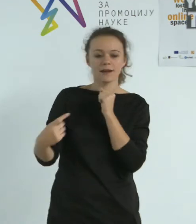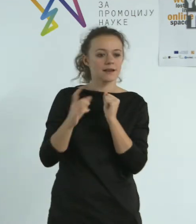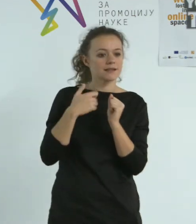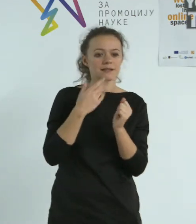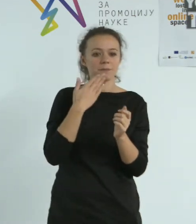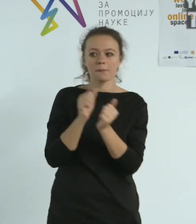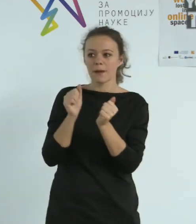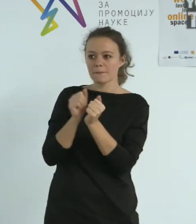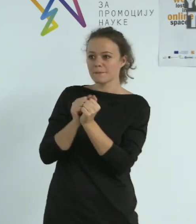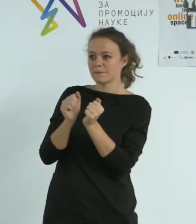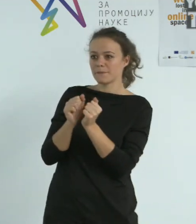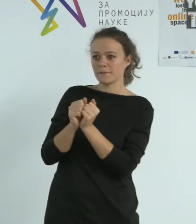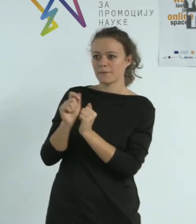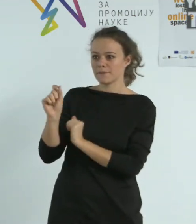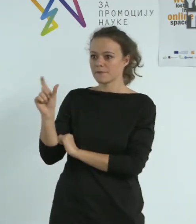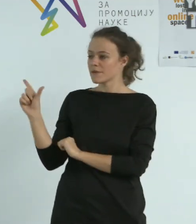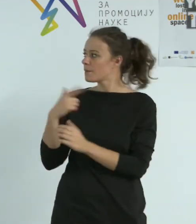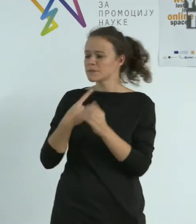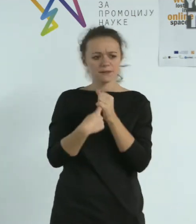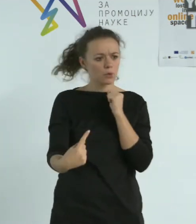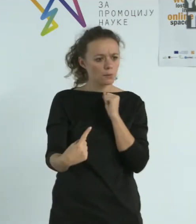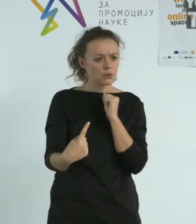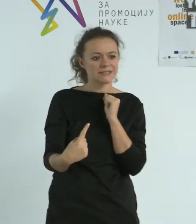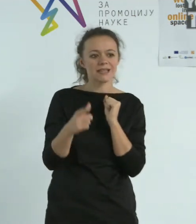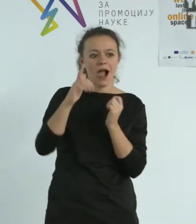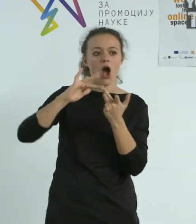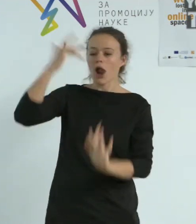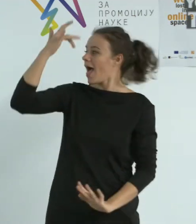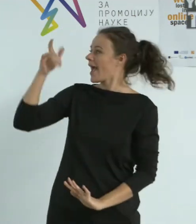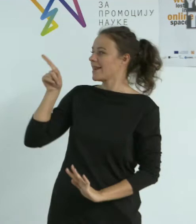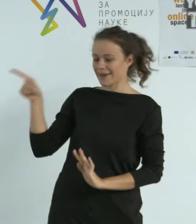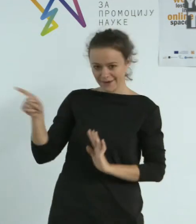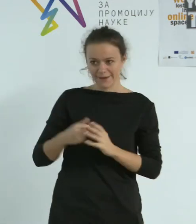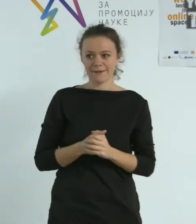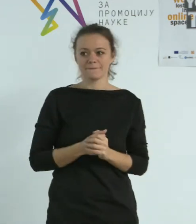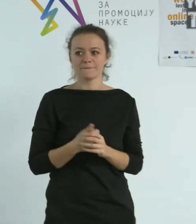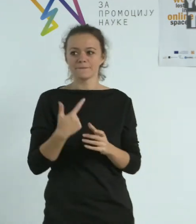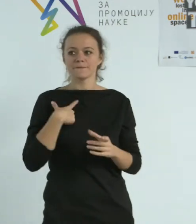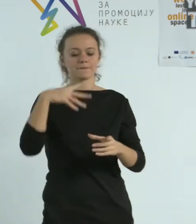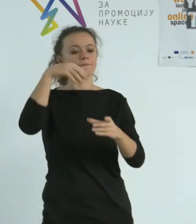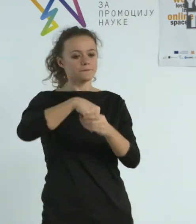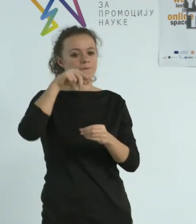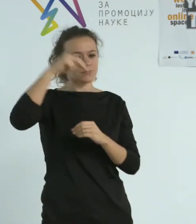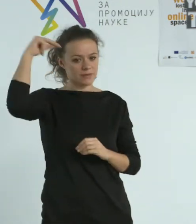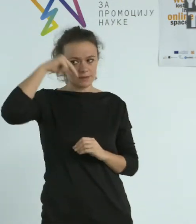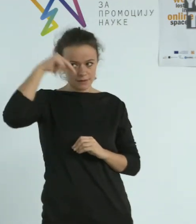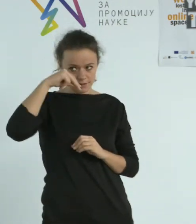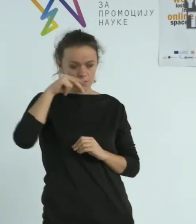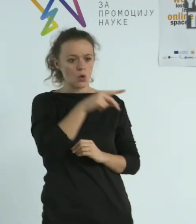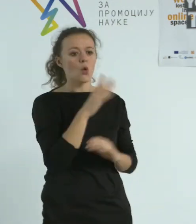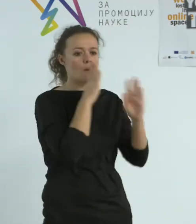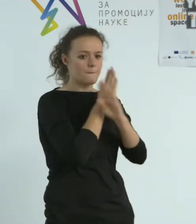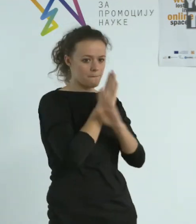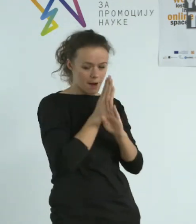every space. I missed one word here. We participated in the course in